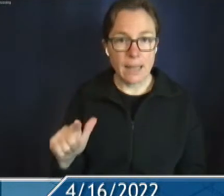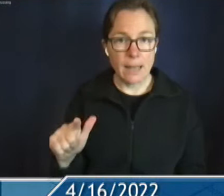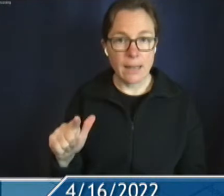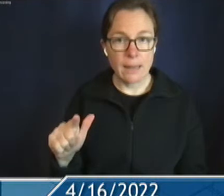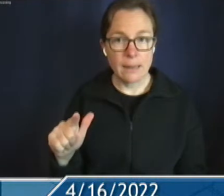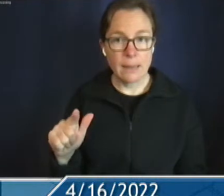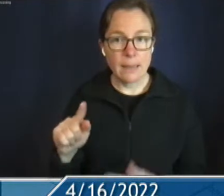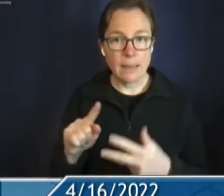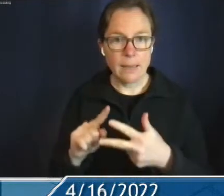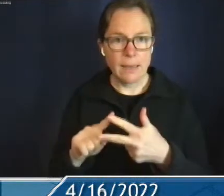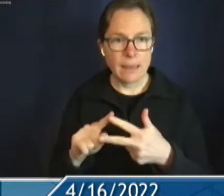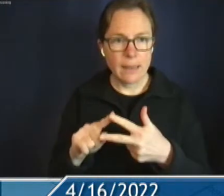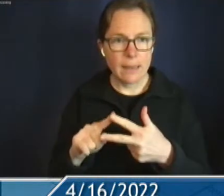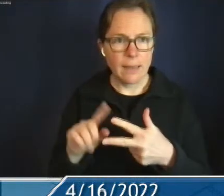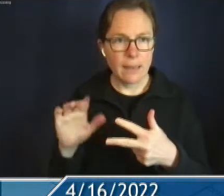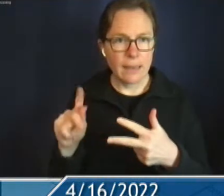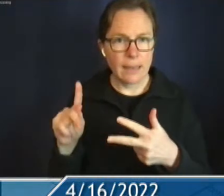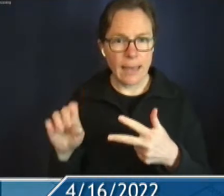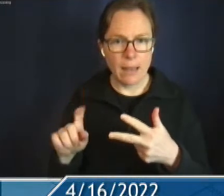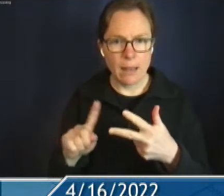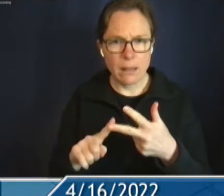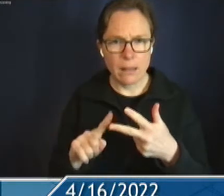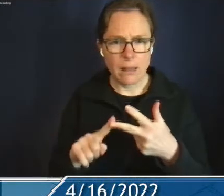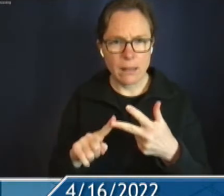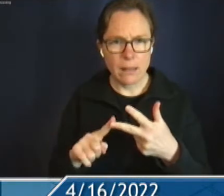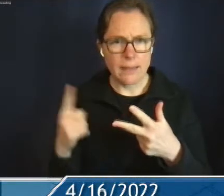News. Danielle Maillard.